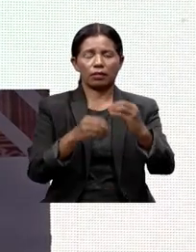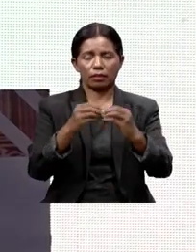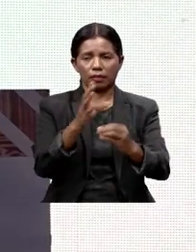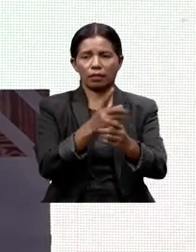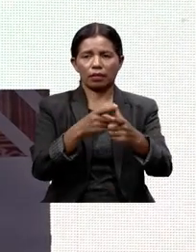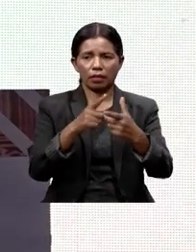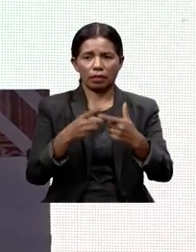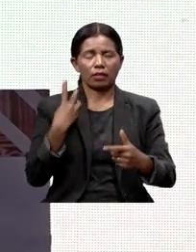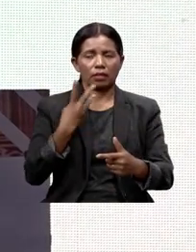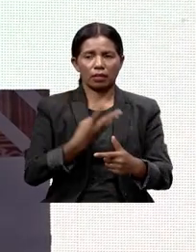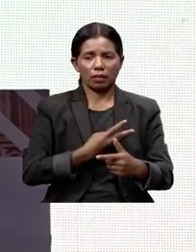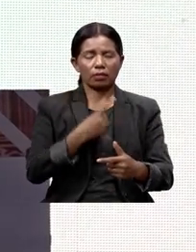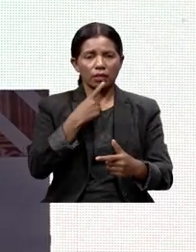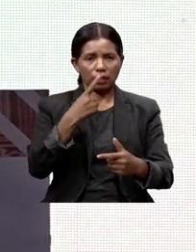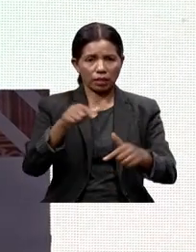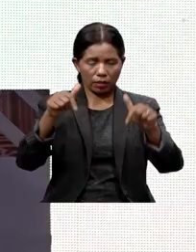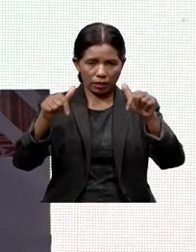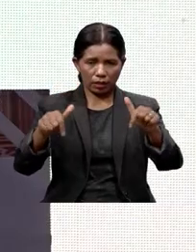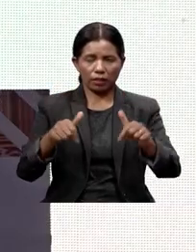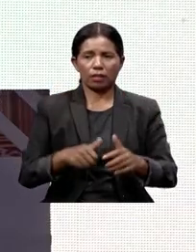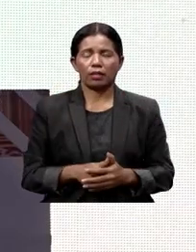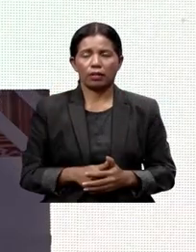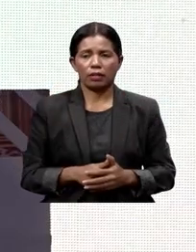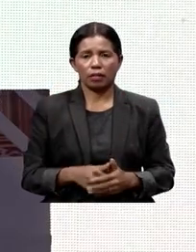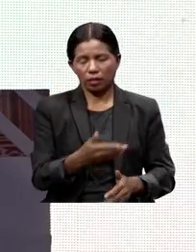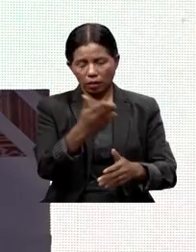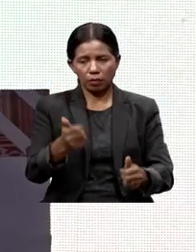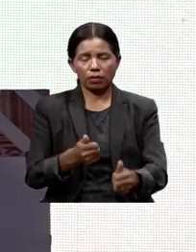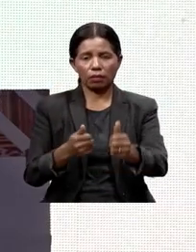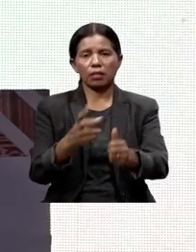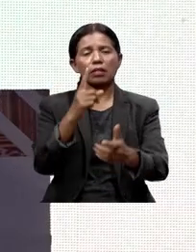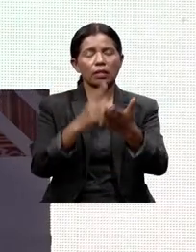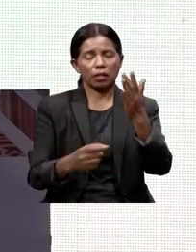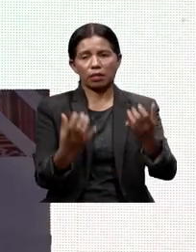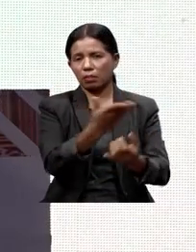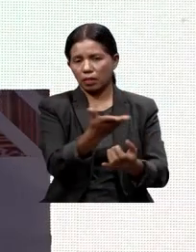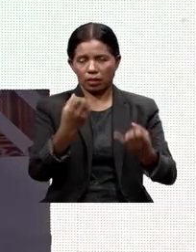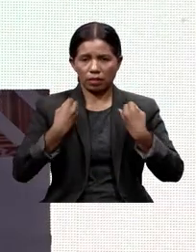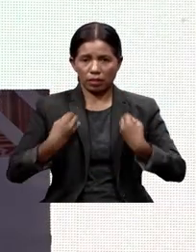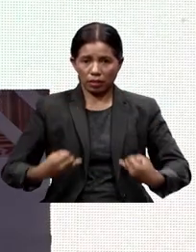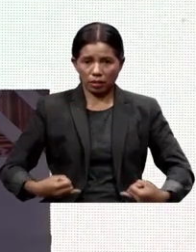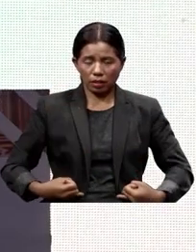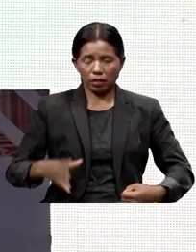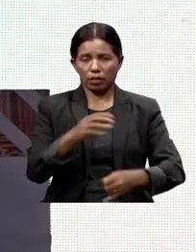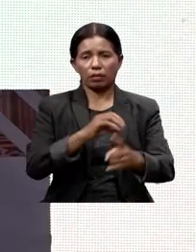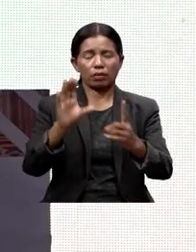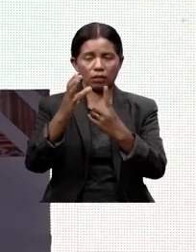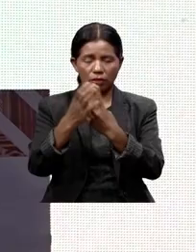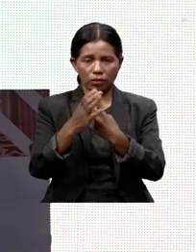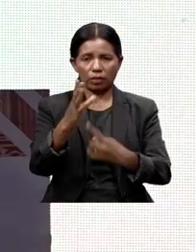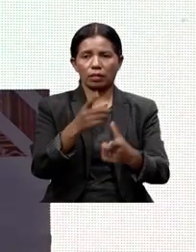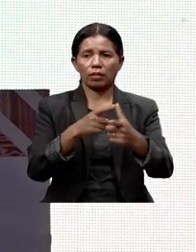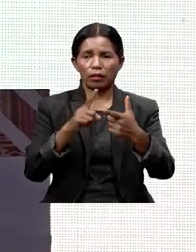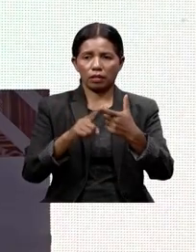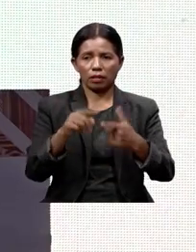we think that the digital economy will, under the supervision of the central bank,